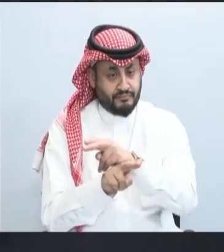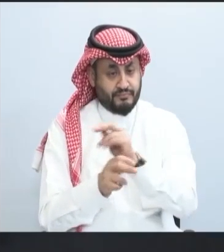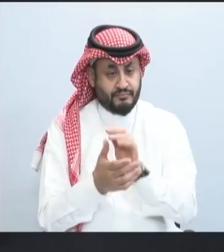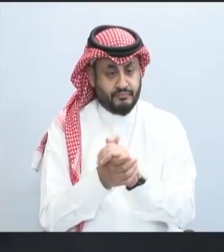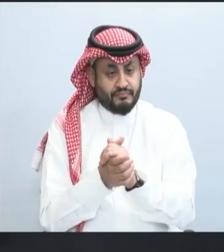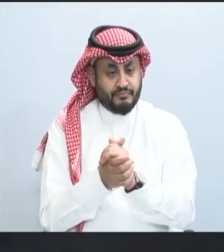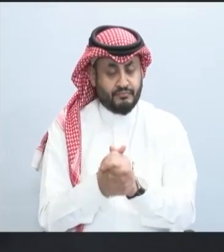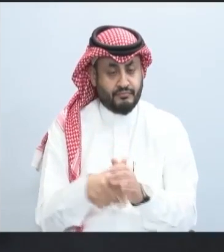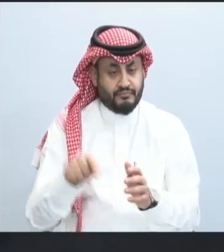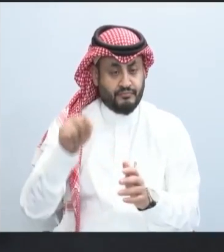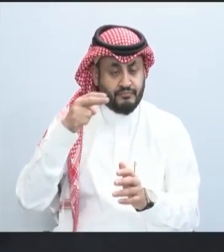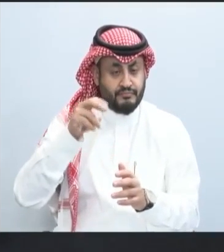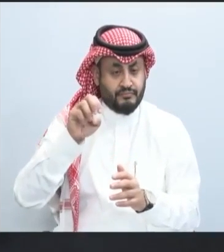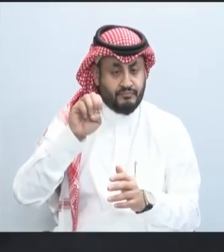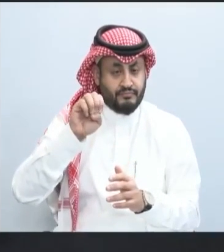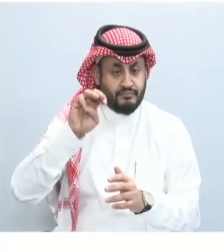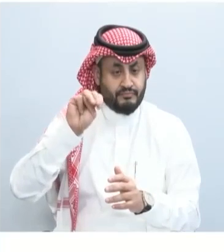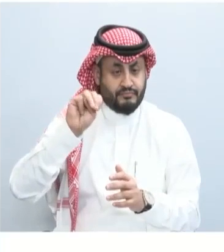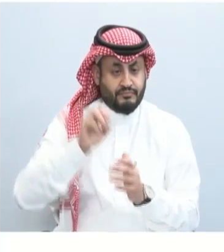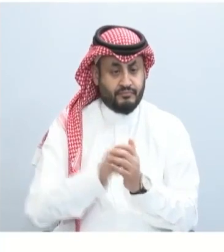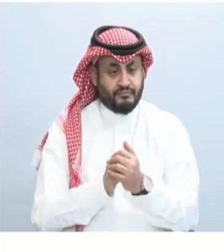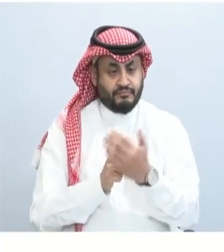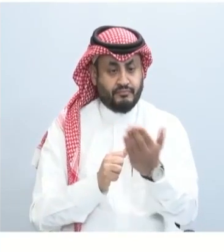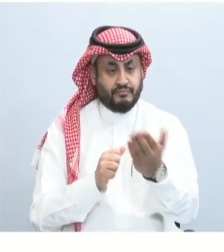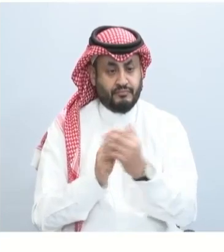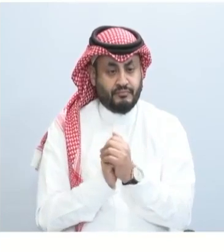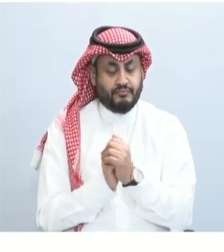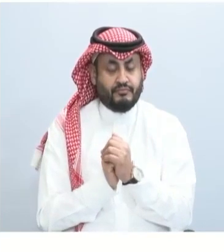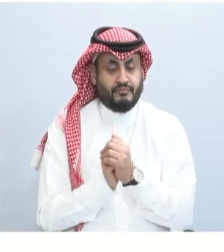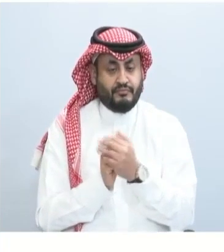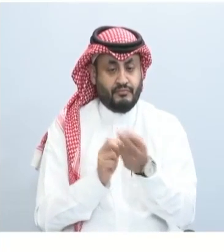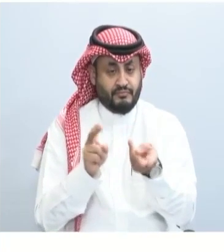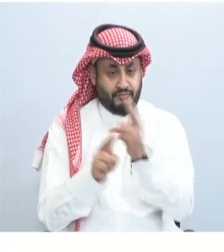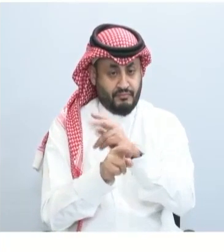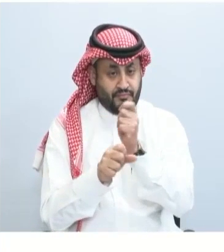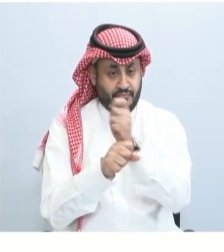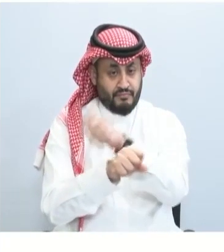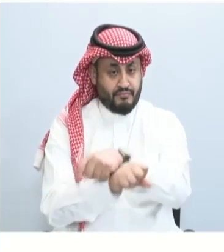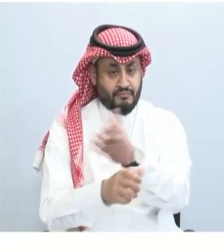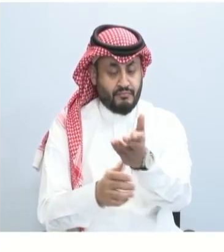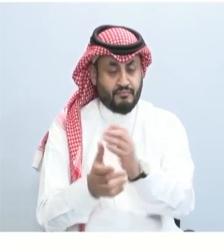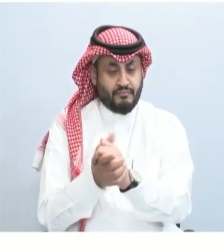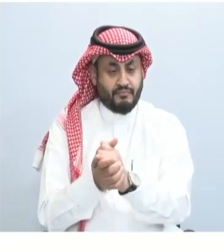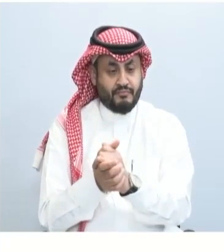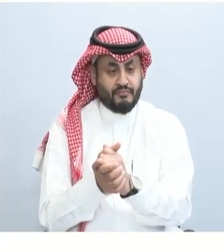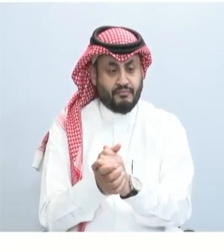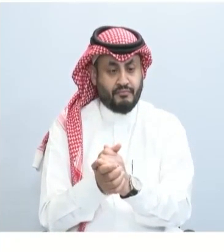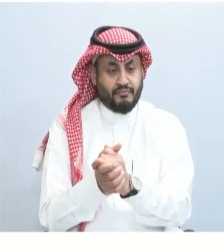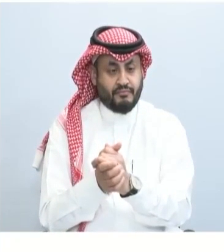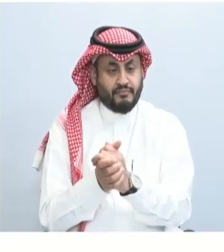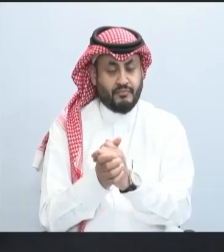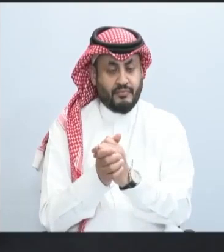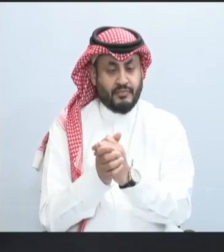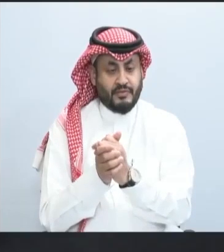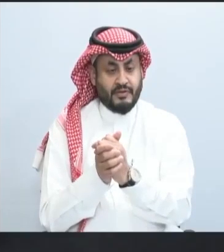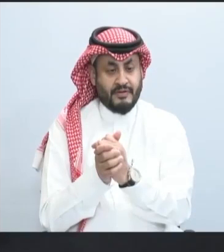talk about them. We can say he drove them. And instead of saying Muhammad, when